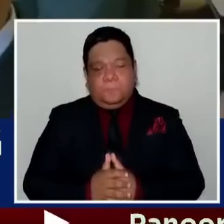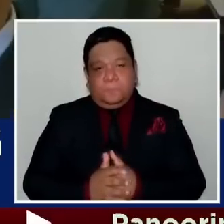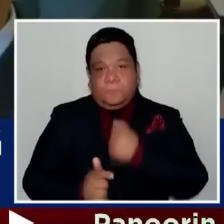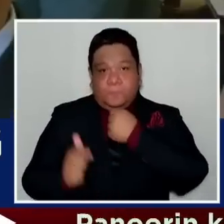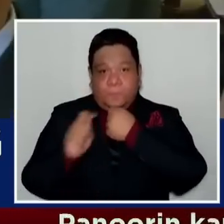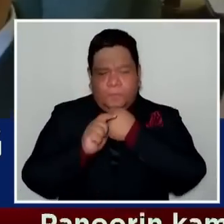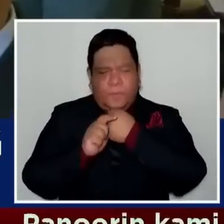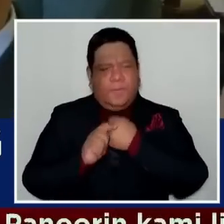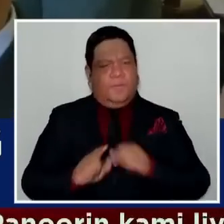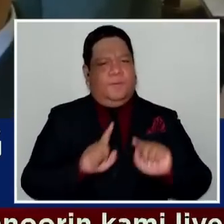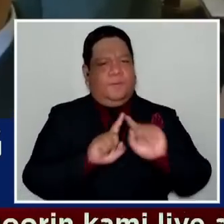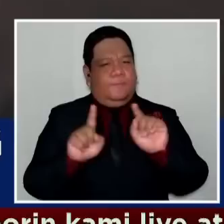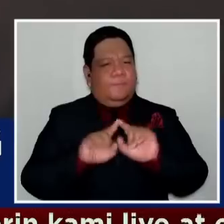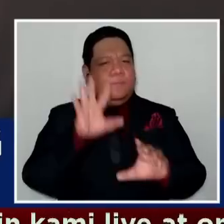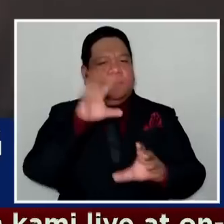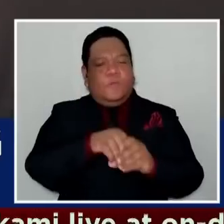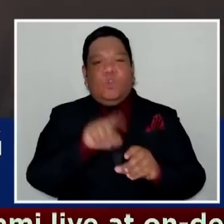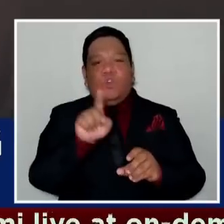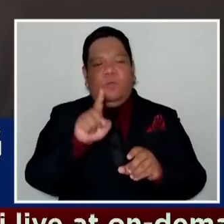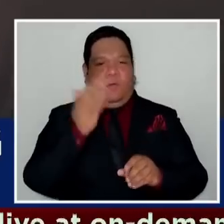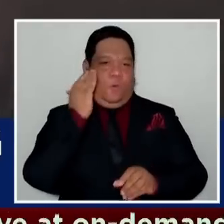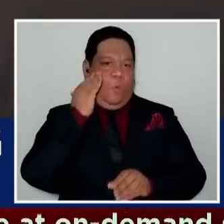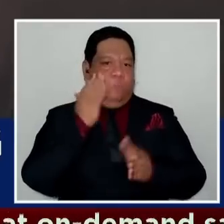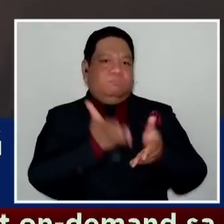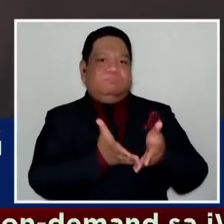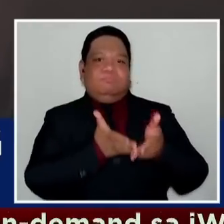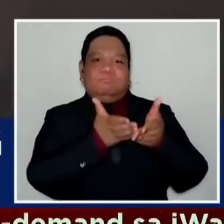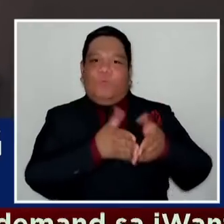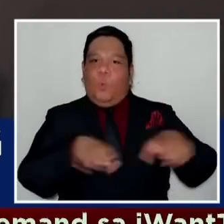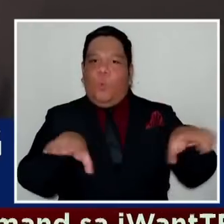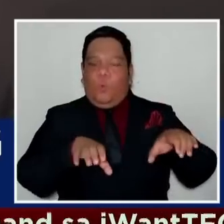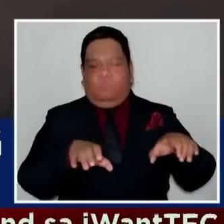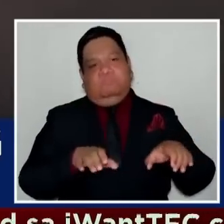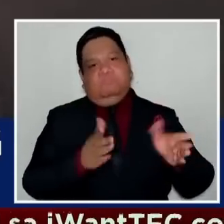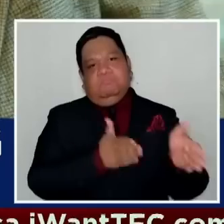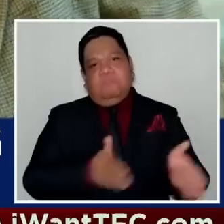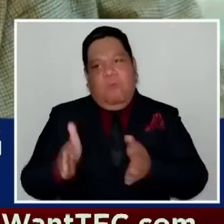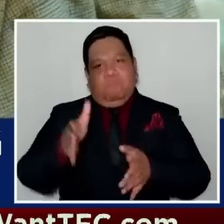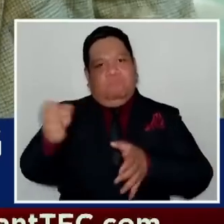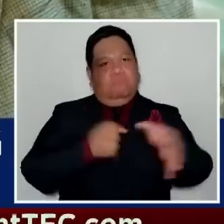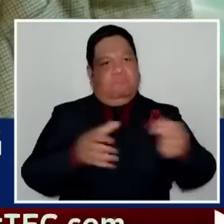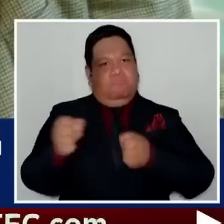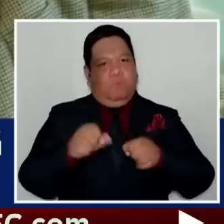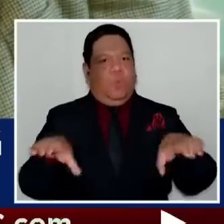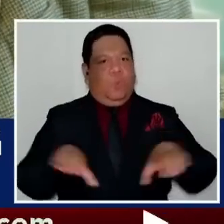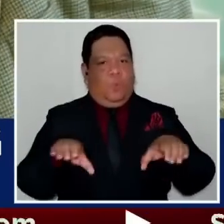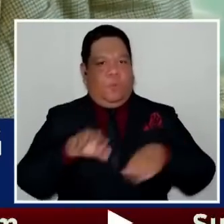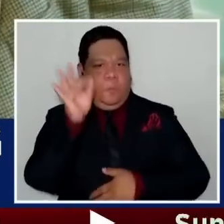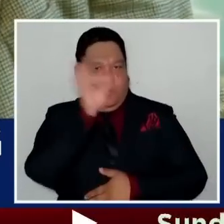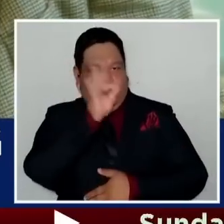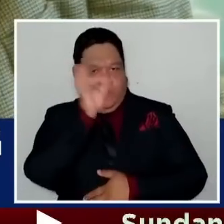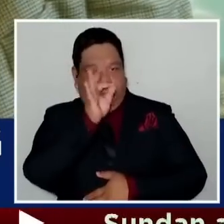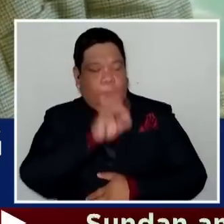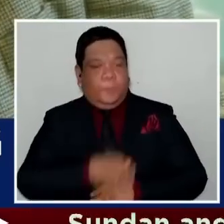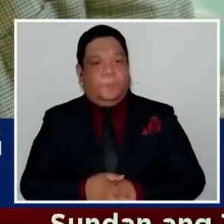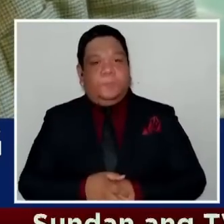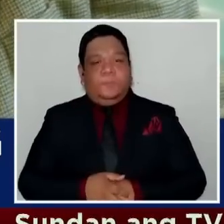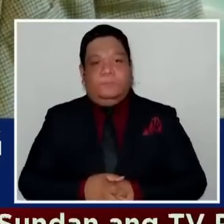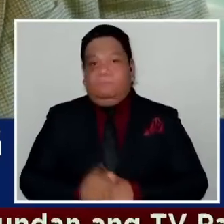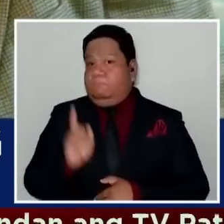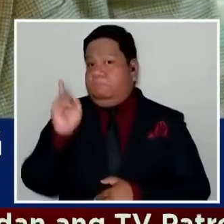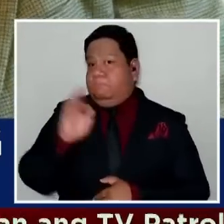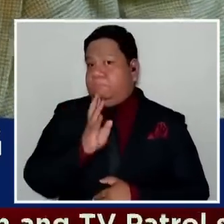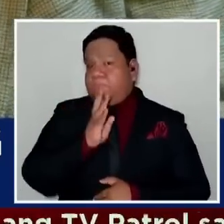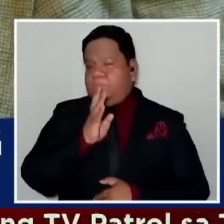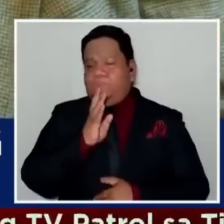liner na plano umanong tumanggap ng libo-libong mga Pinoy sa mga susunod na taon. It was great, and we're very excited to be